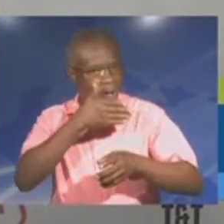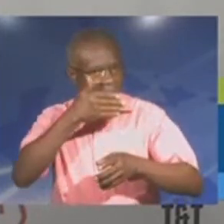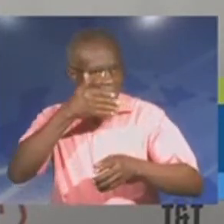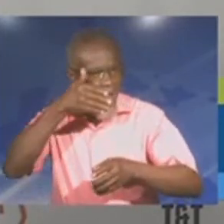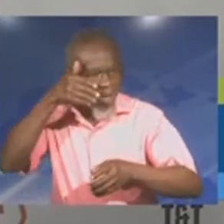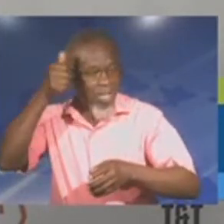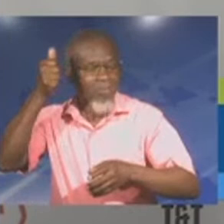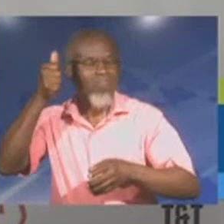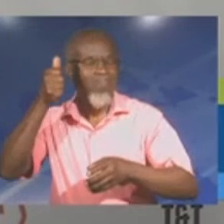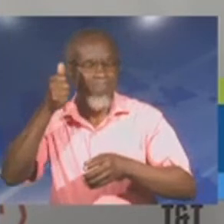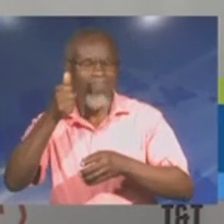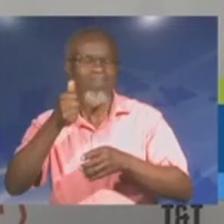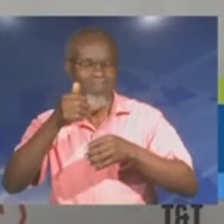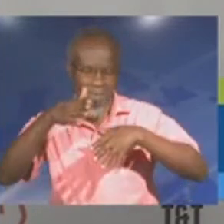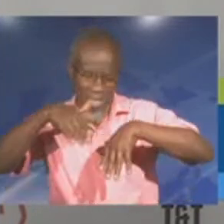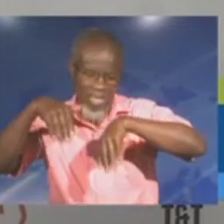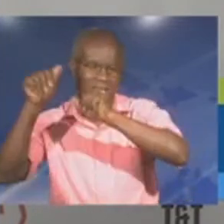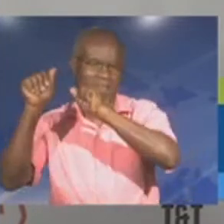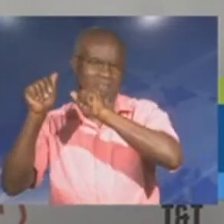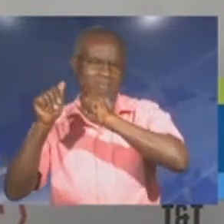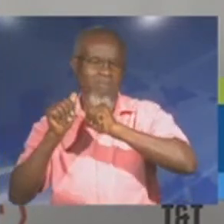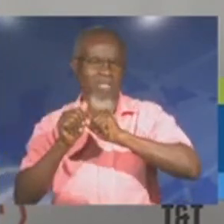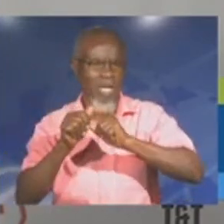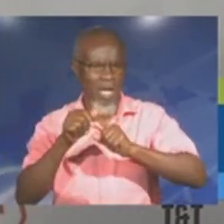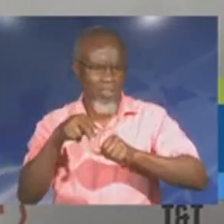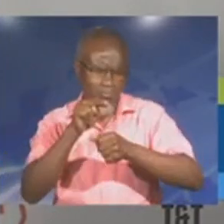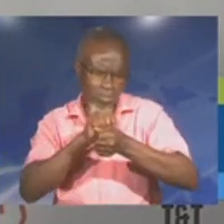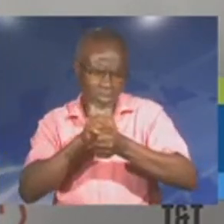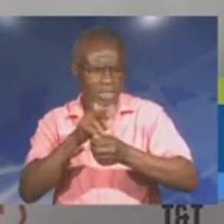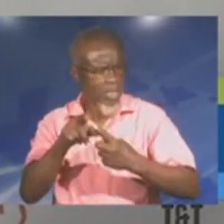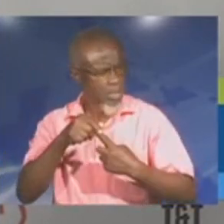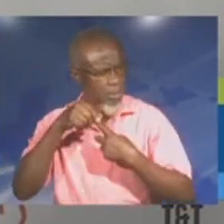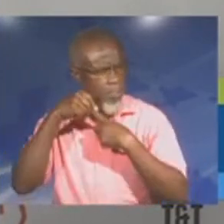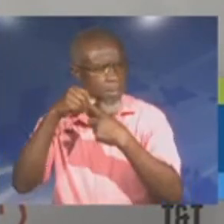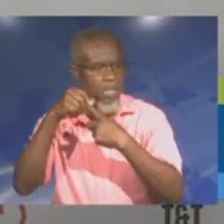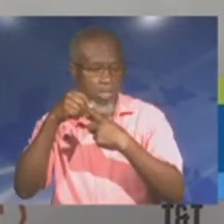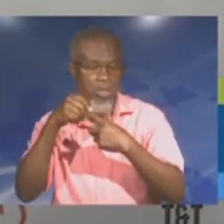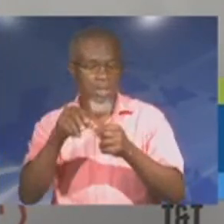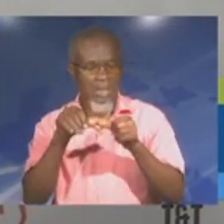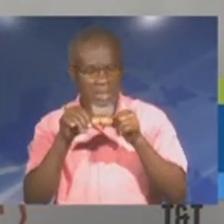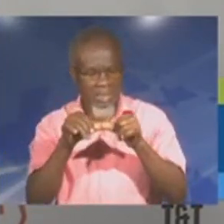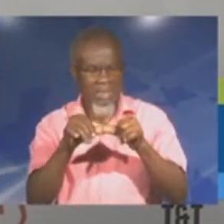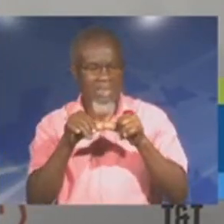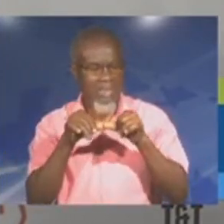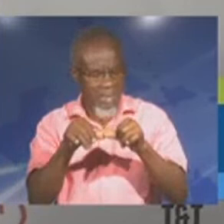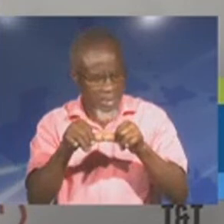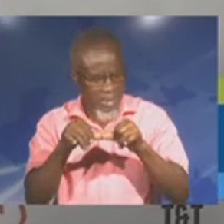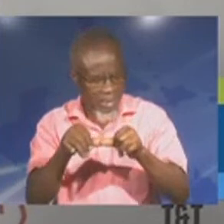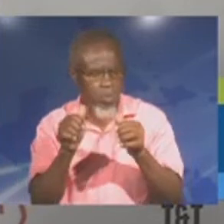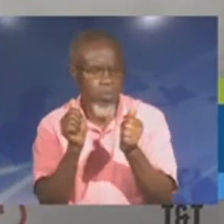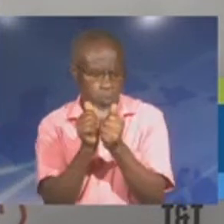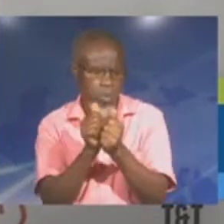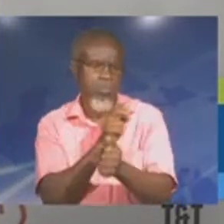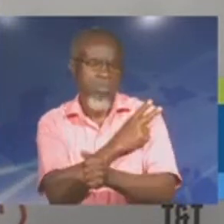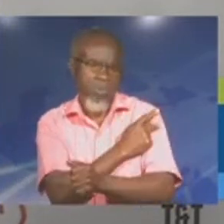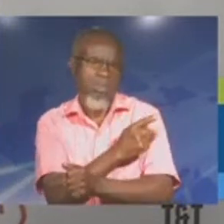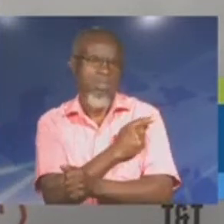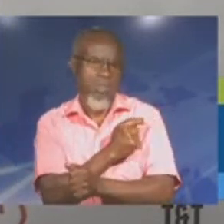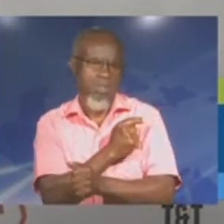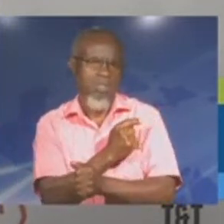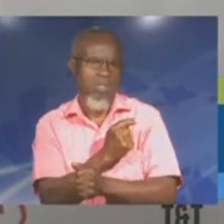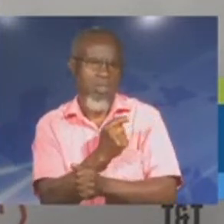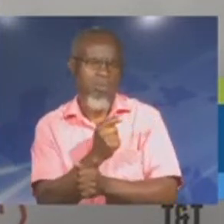who spend the majority of our time with patients implementing holistic care. We are the